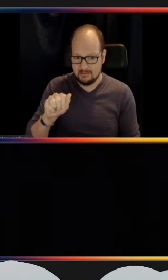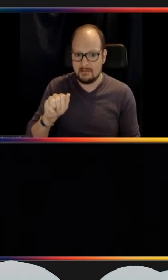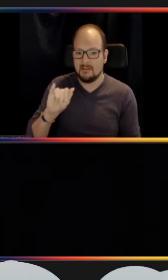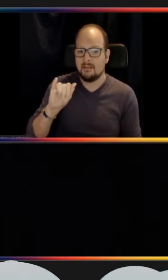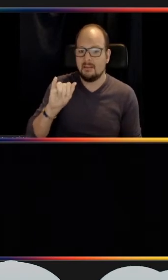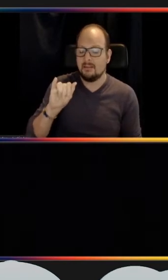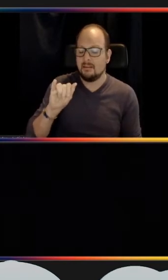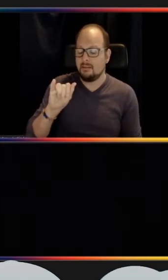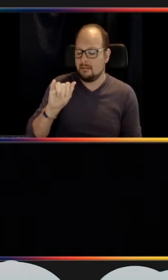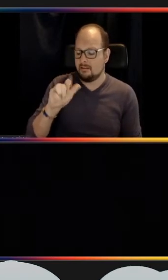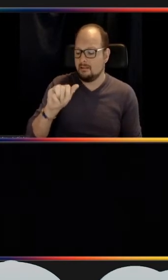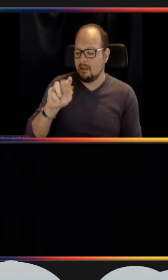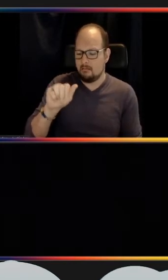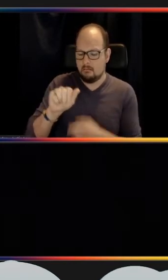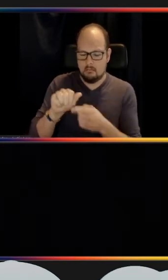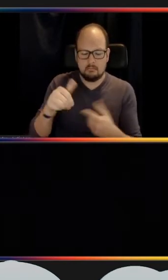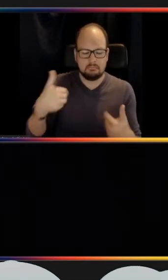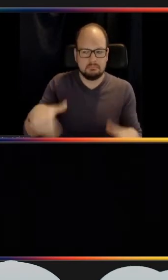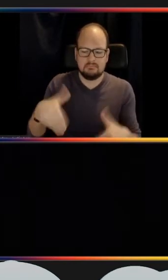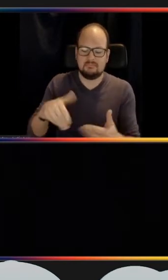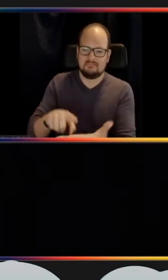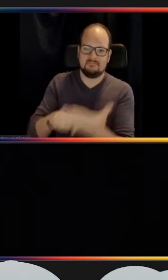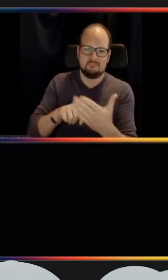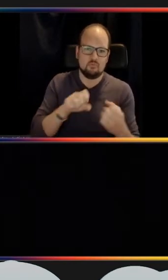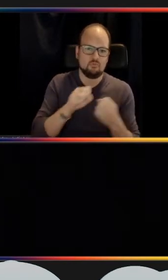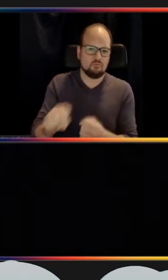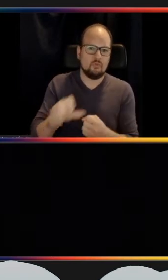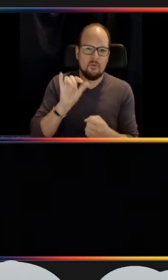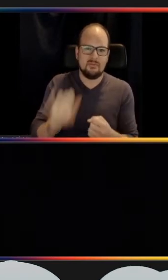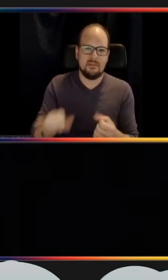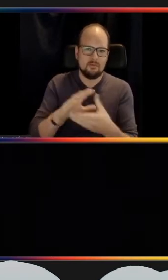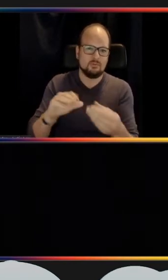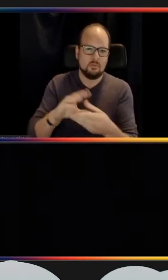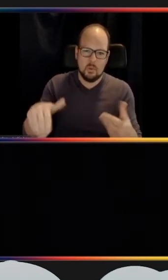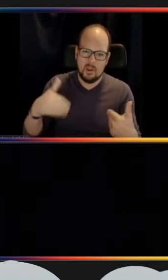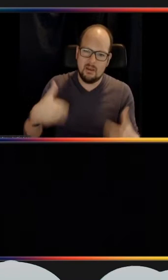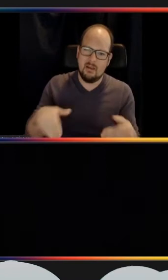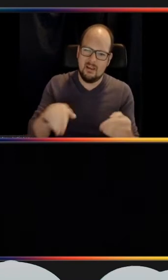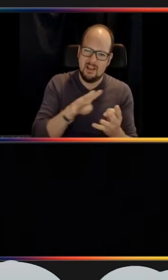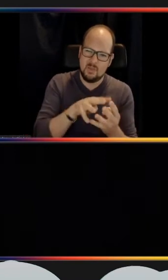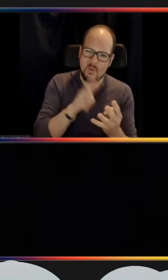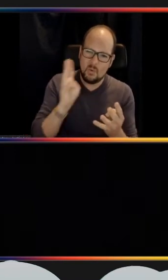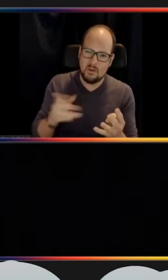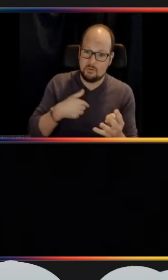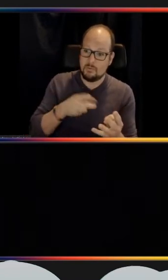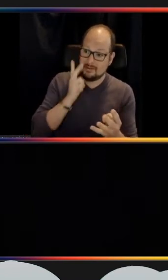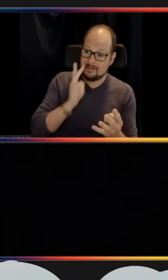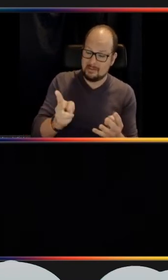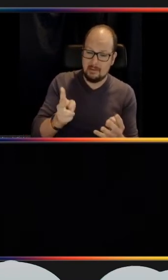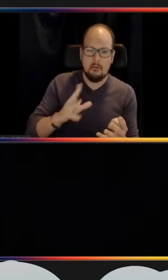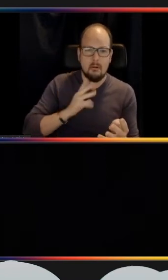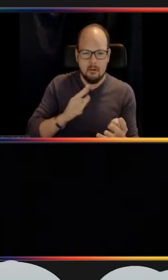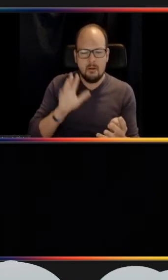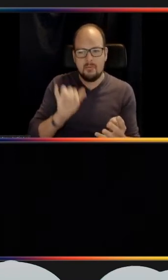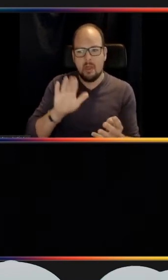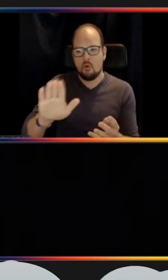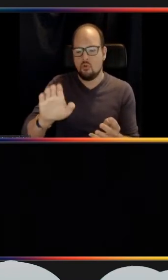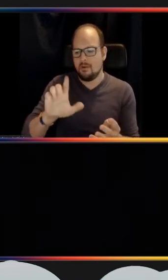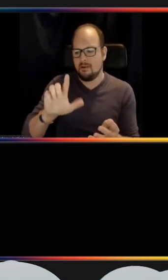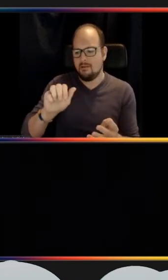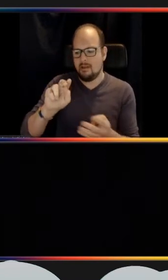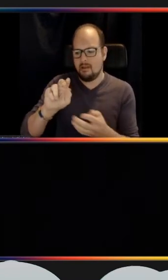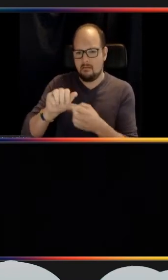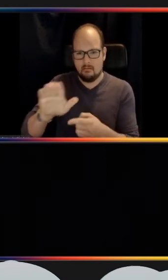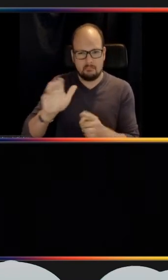of strength that tells a different kind of like queer story. So how does it feel knowing your portrayal of Elena has spoken to